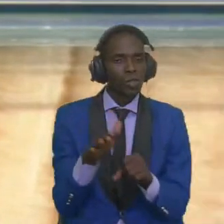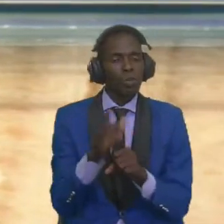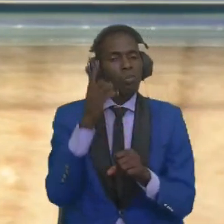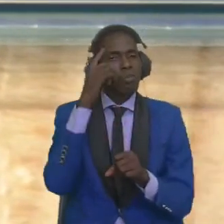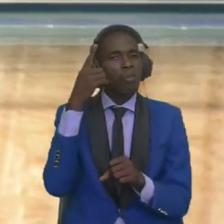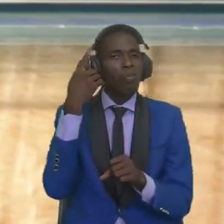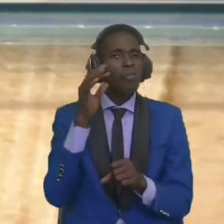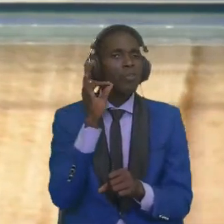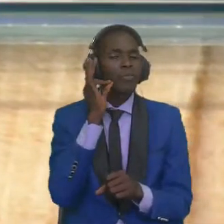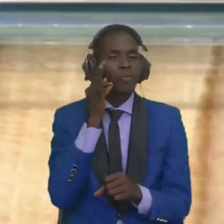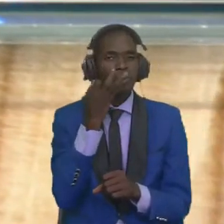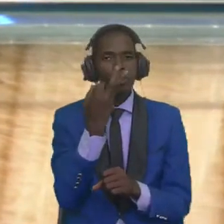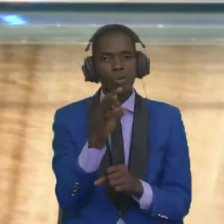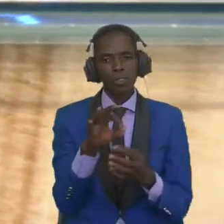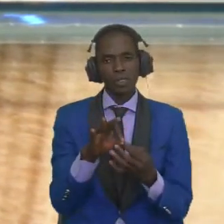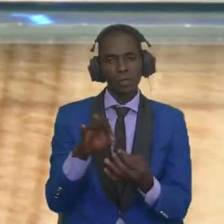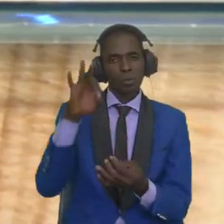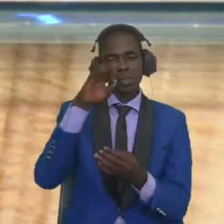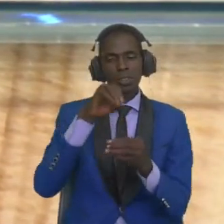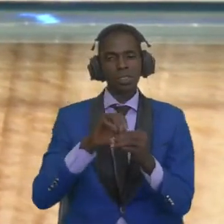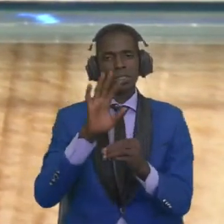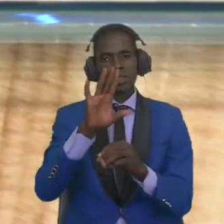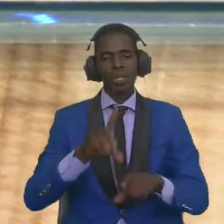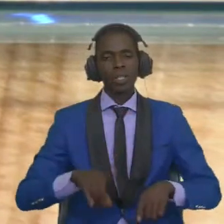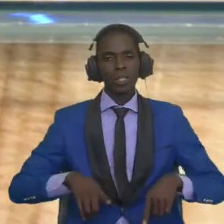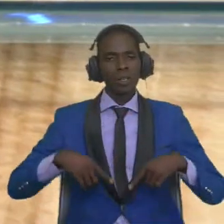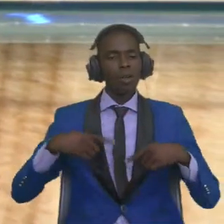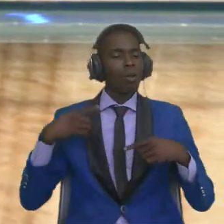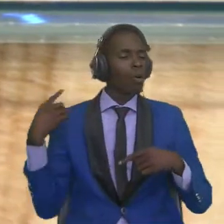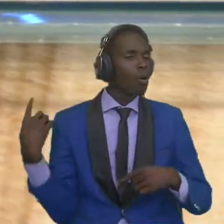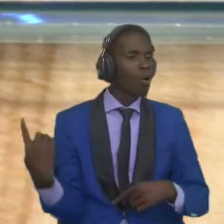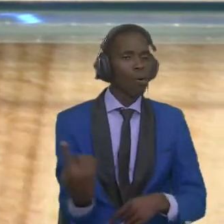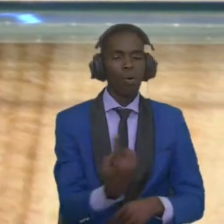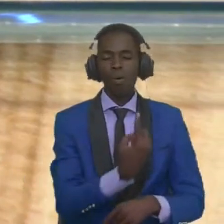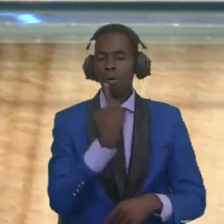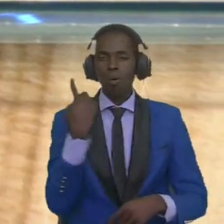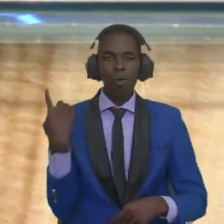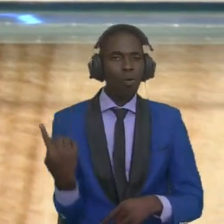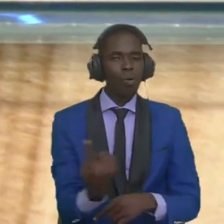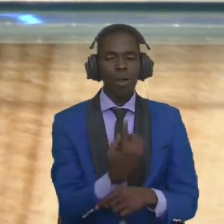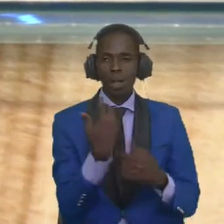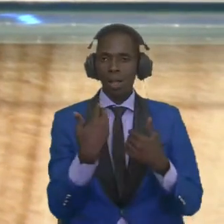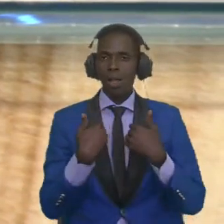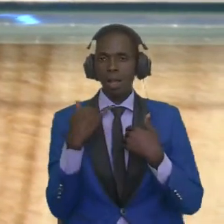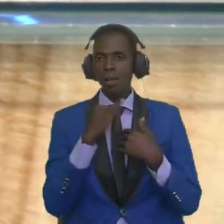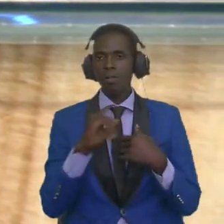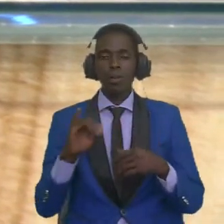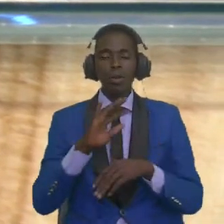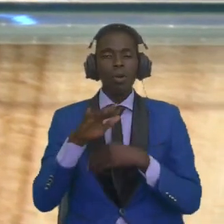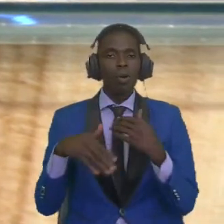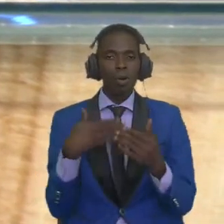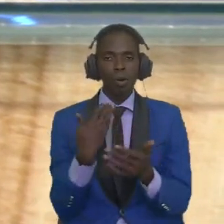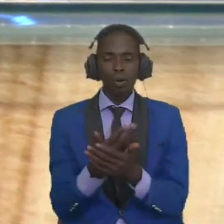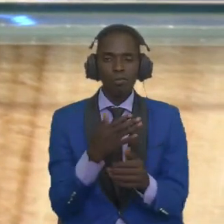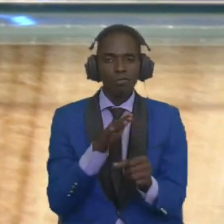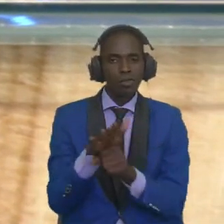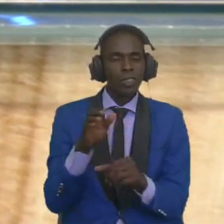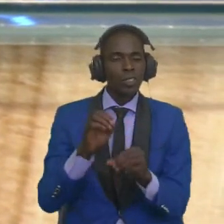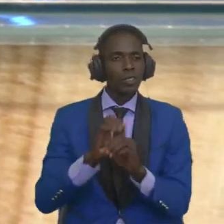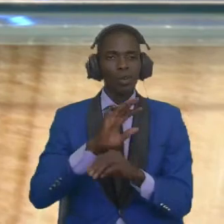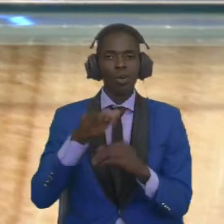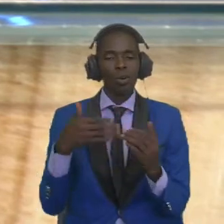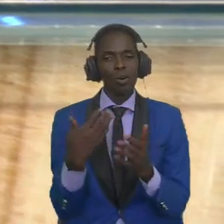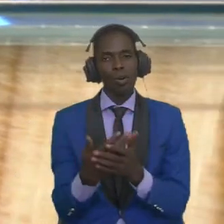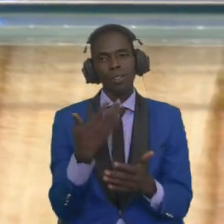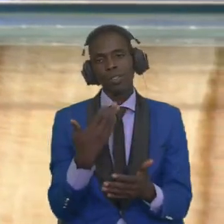the fruit of the Spirit in your life, always having all sufficiency in all